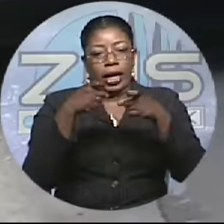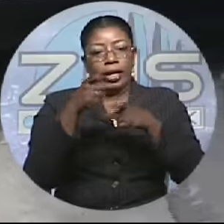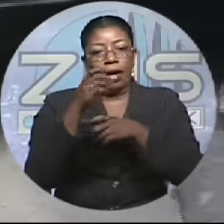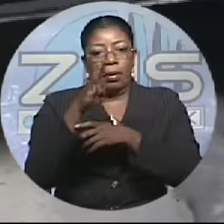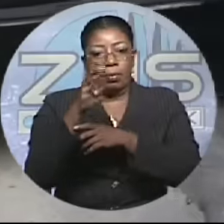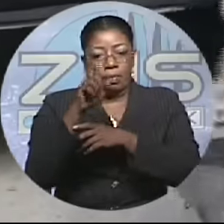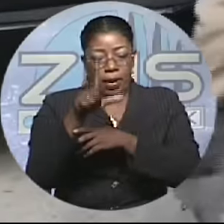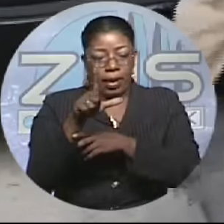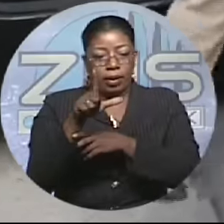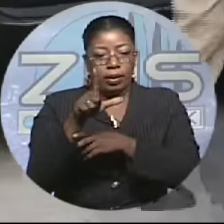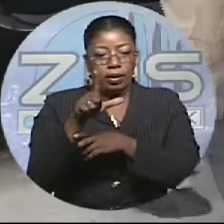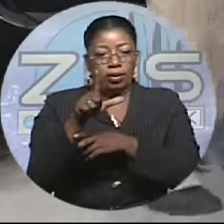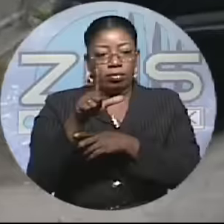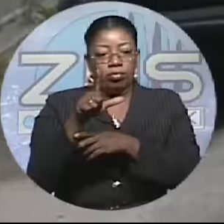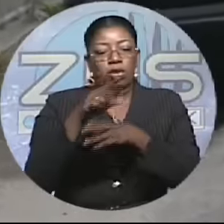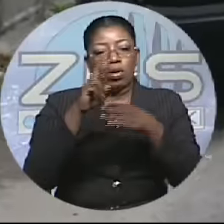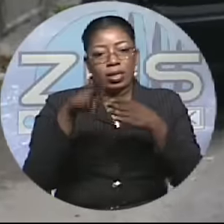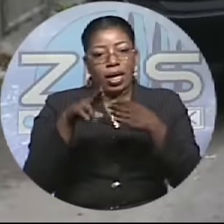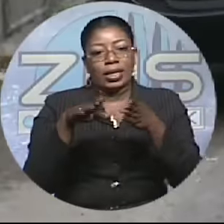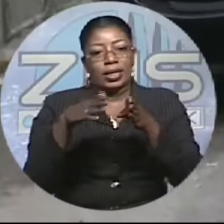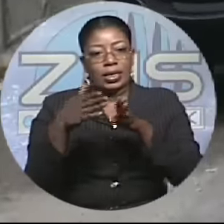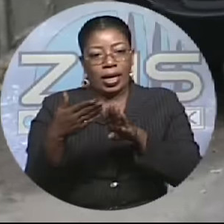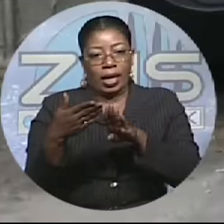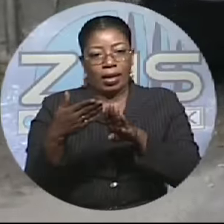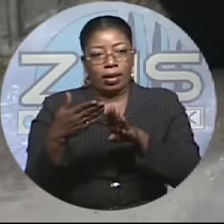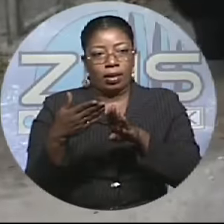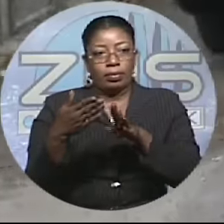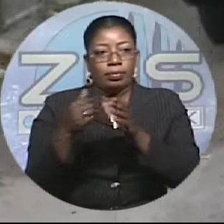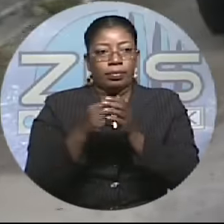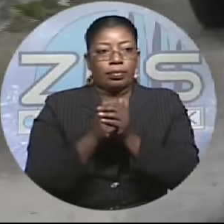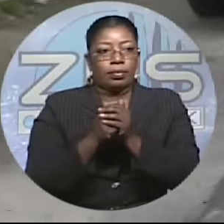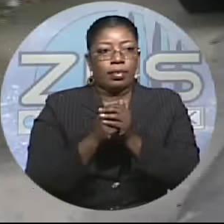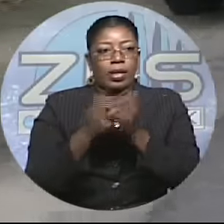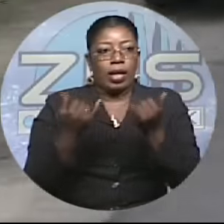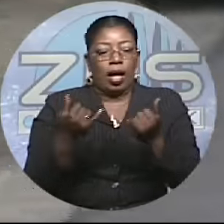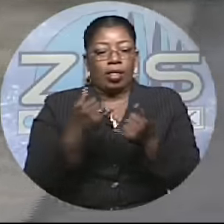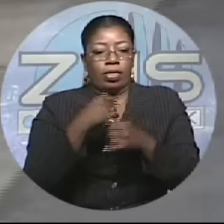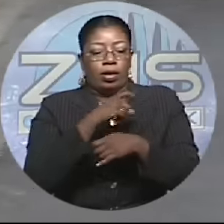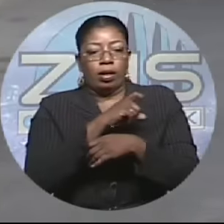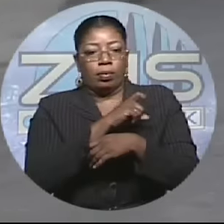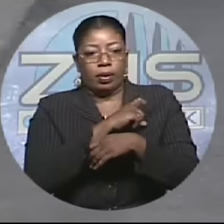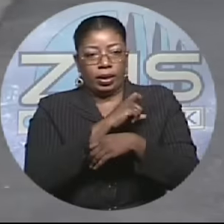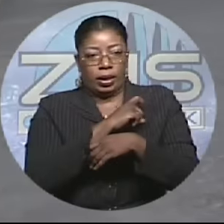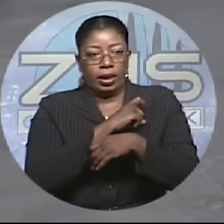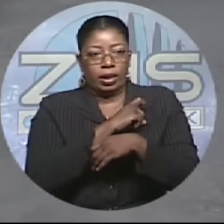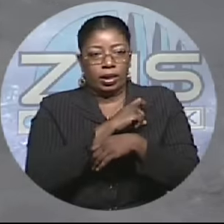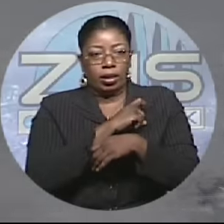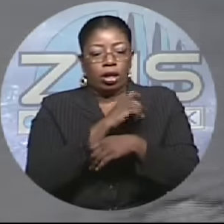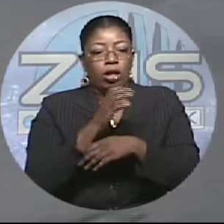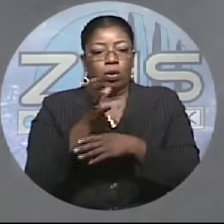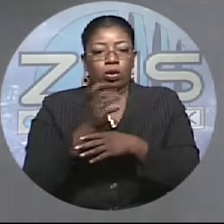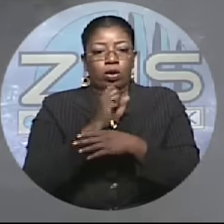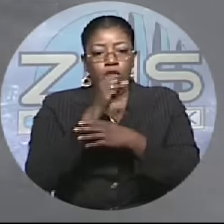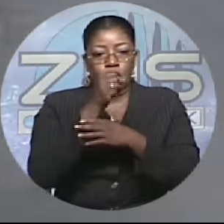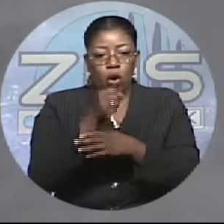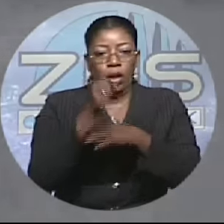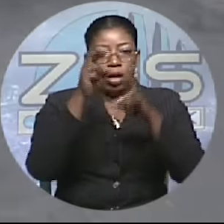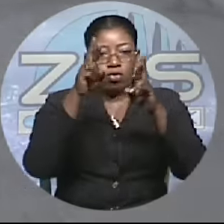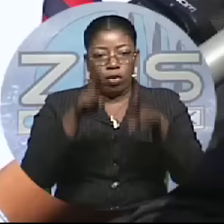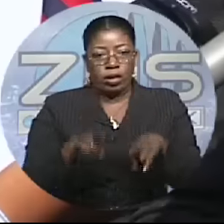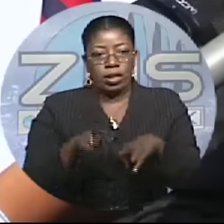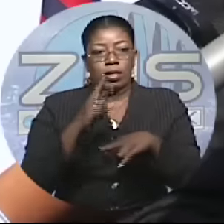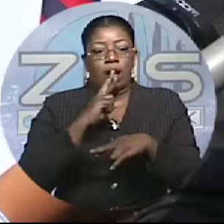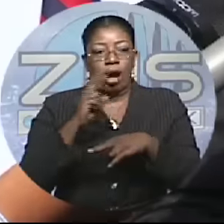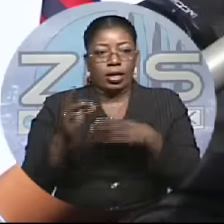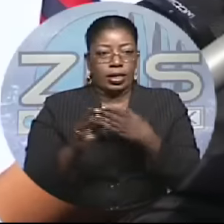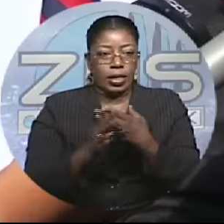that while there may be a fair crime among some, the police remains undeterred to ensure that residents are